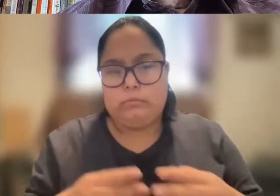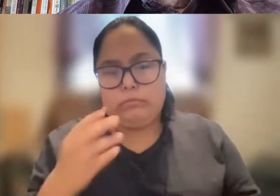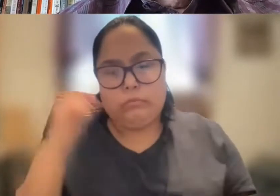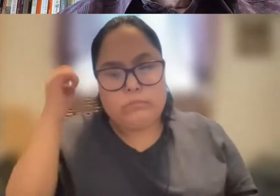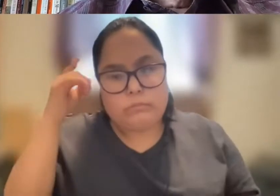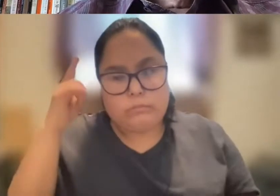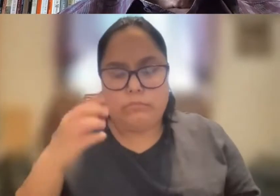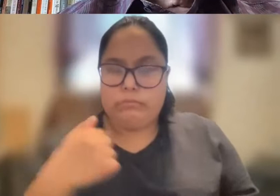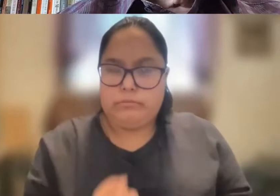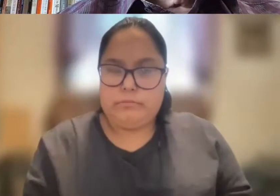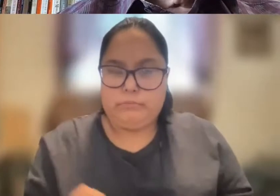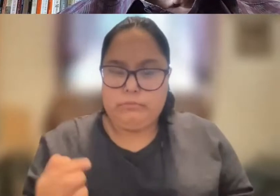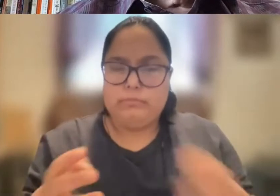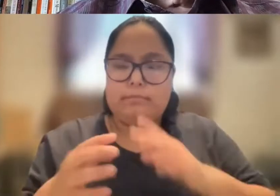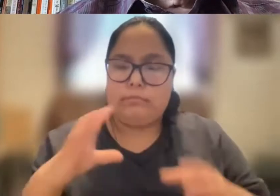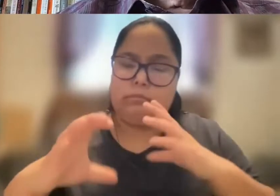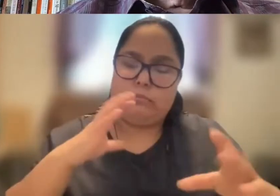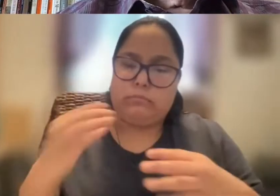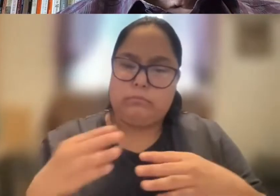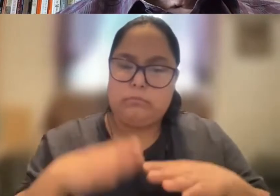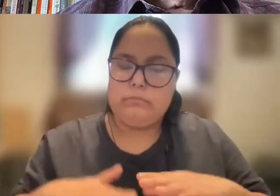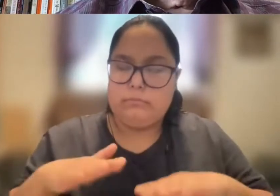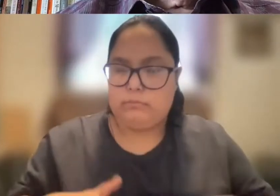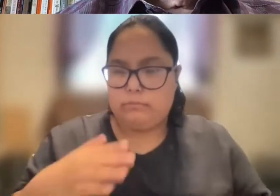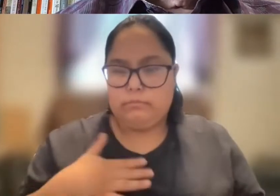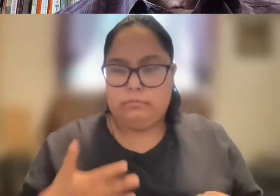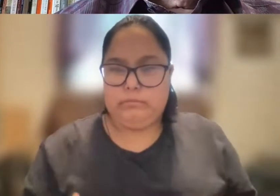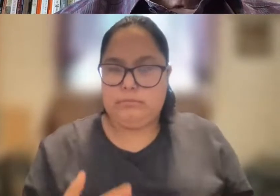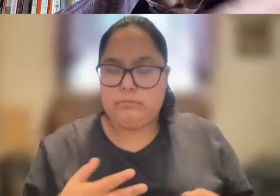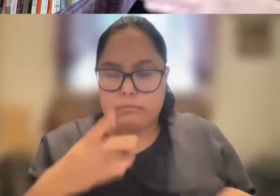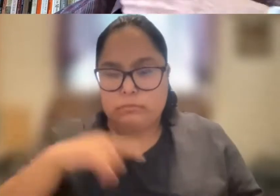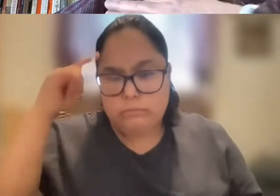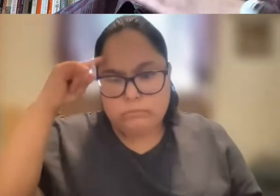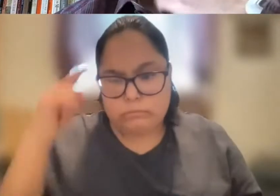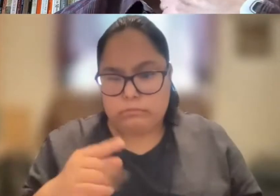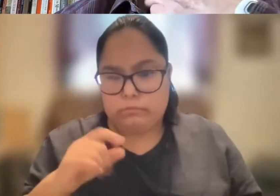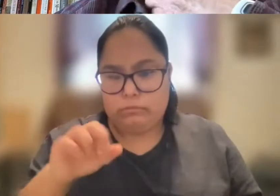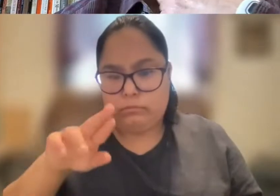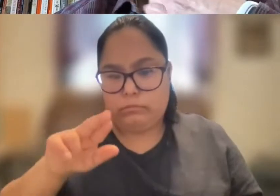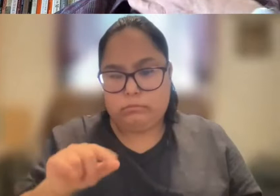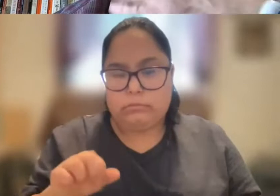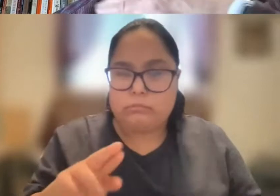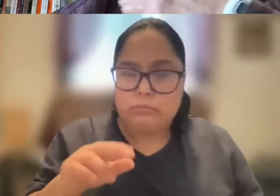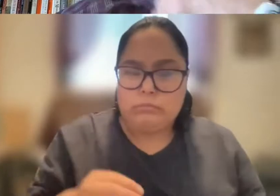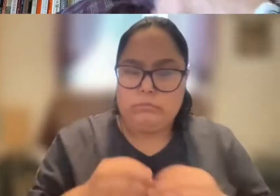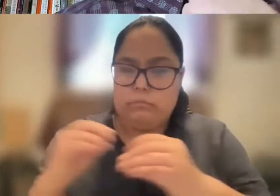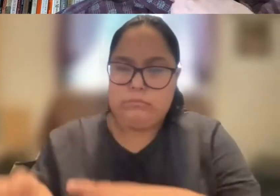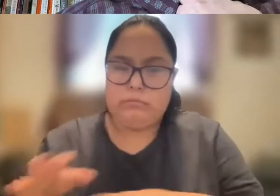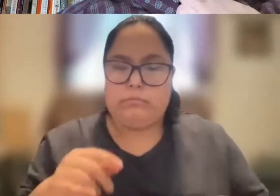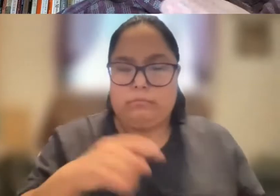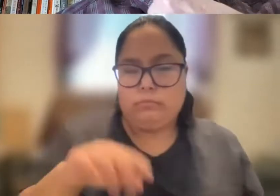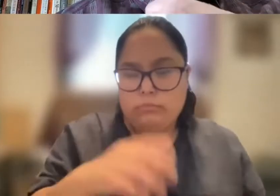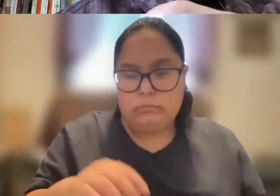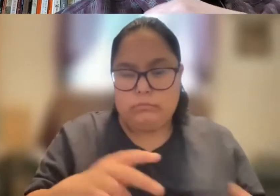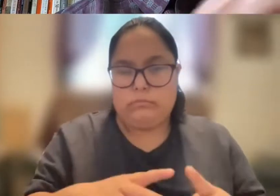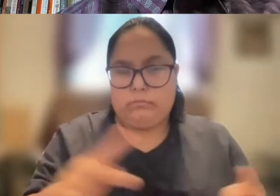And they came and spoke with me and sort of calmed me a bit and arranged for me to get posted over to their unit so that I was no longer in